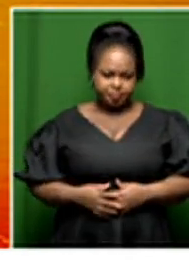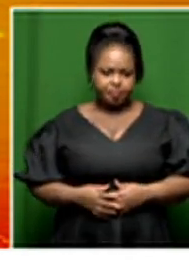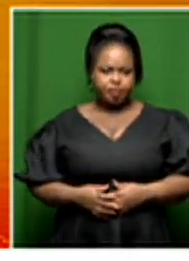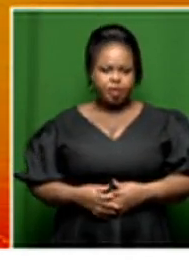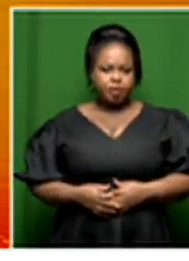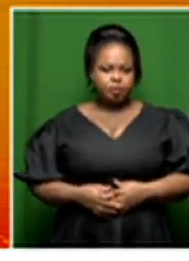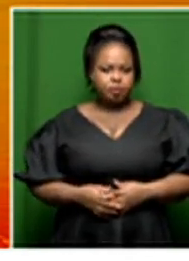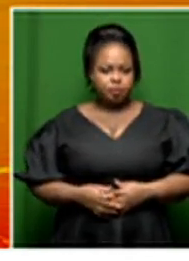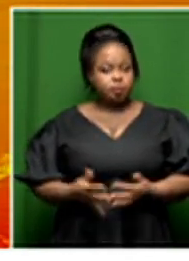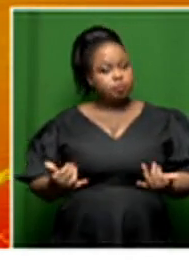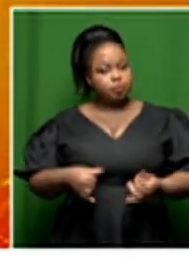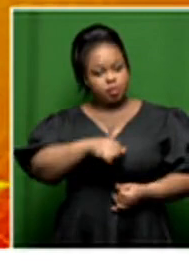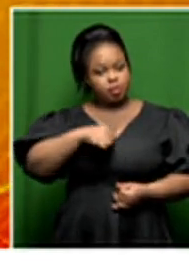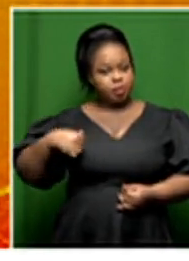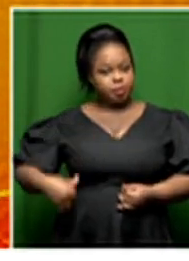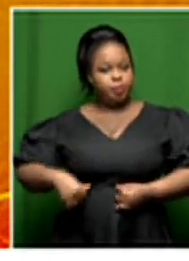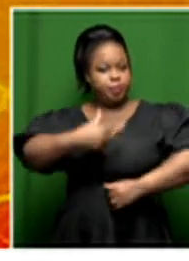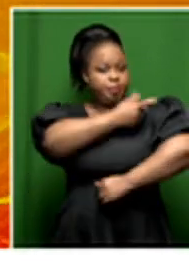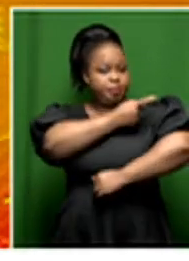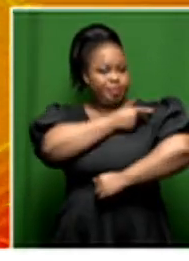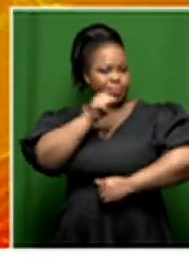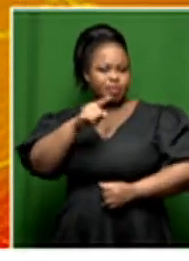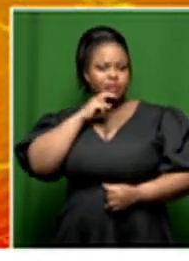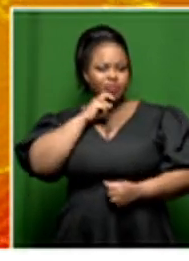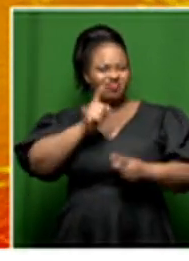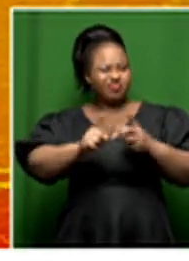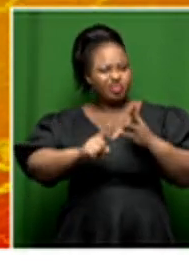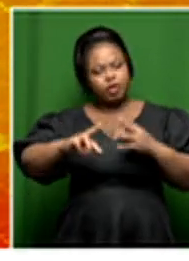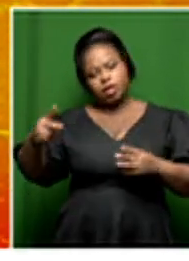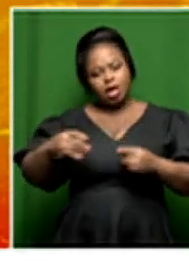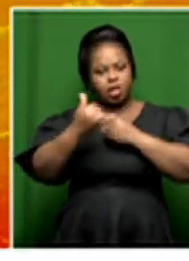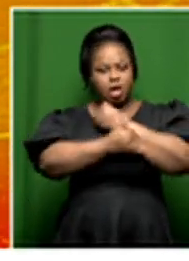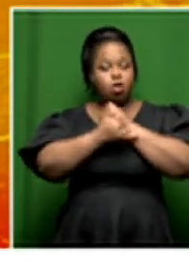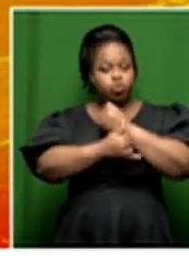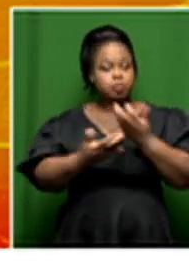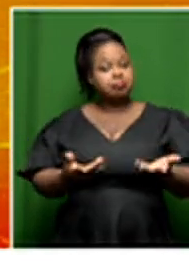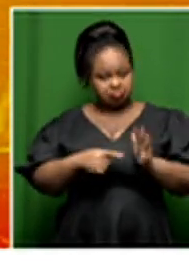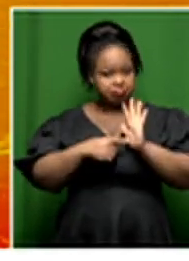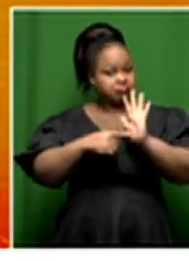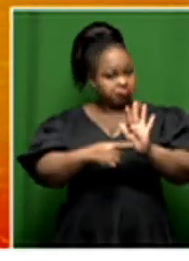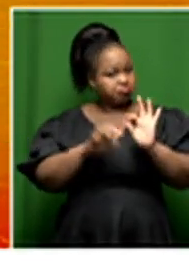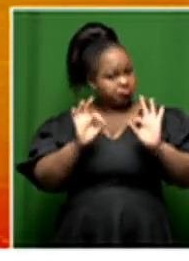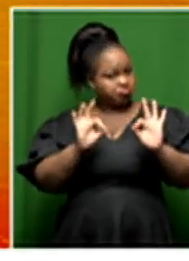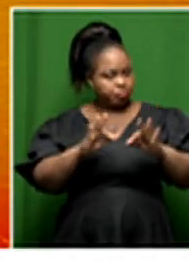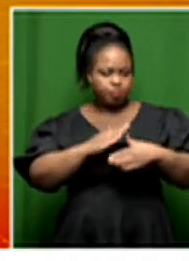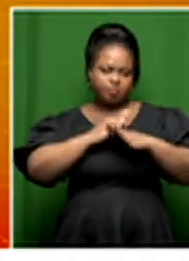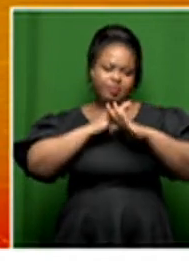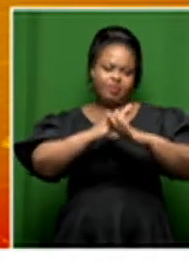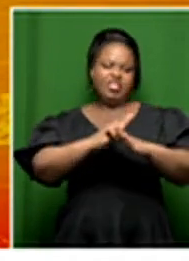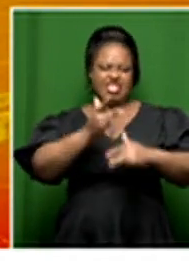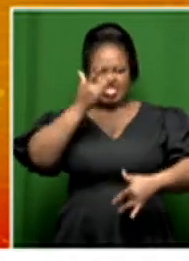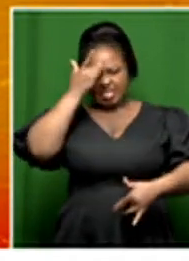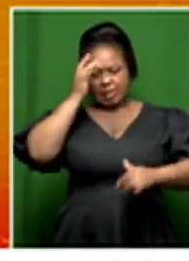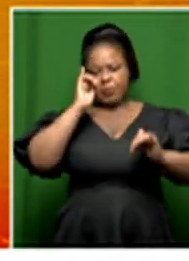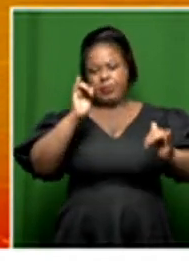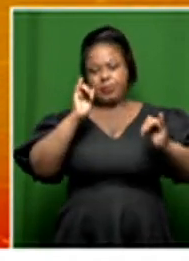Regulatory Authority. The Chinese-made vaccine is being used in many countries, and it has been shown to be effective in preventing